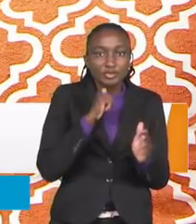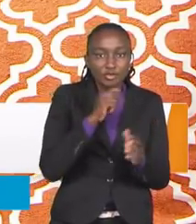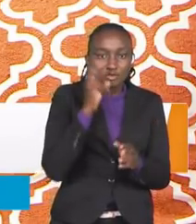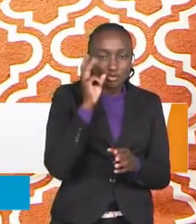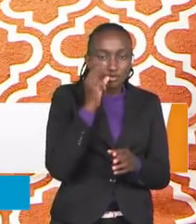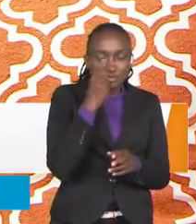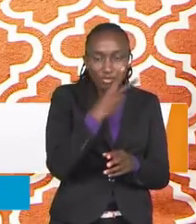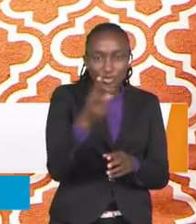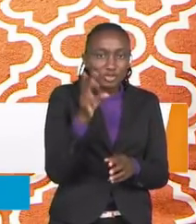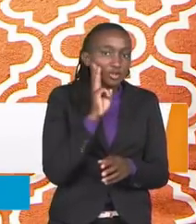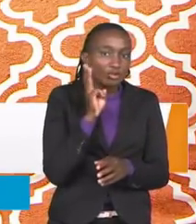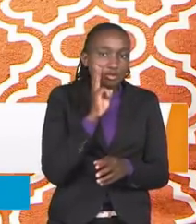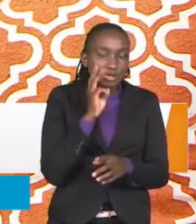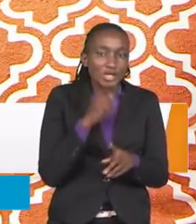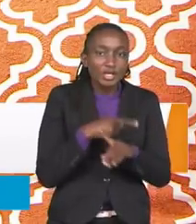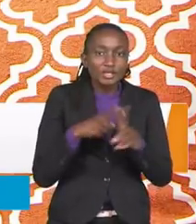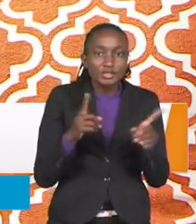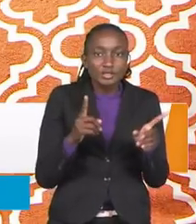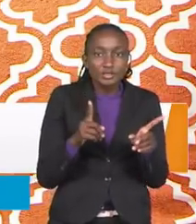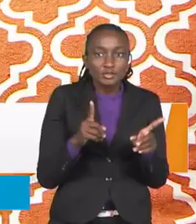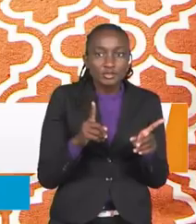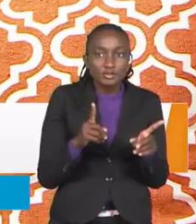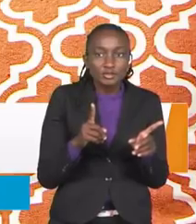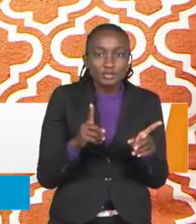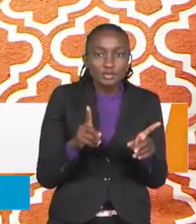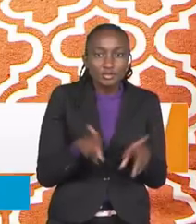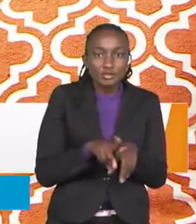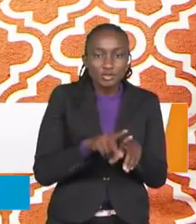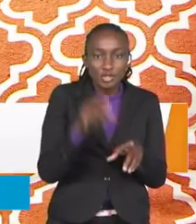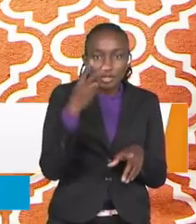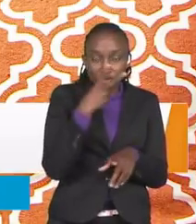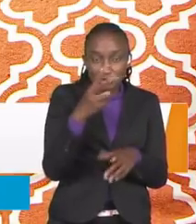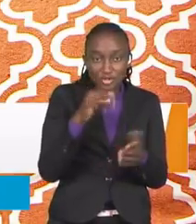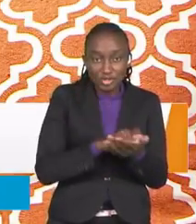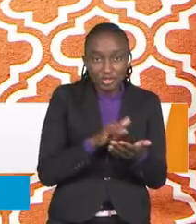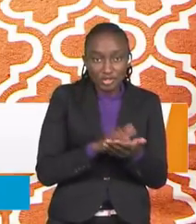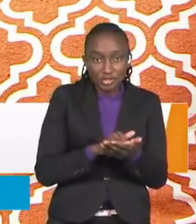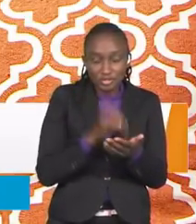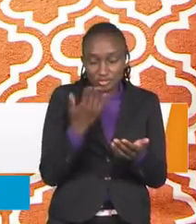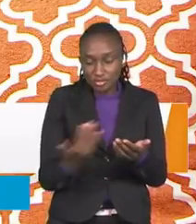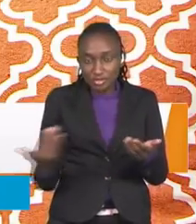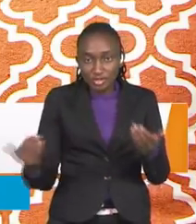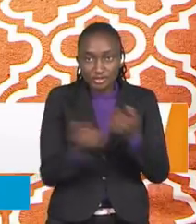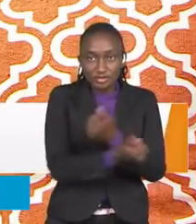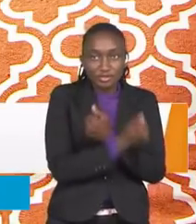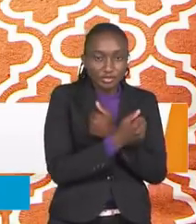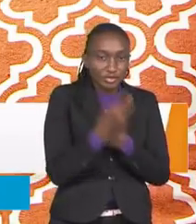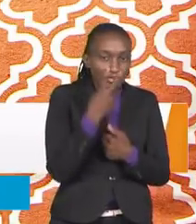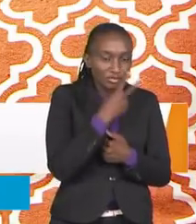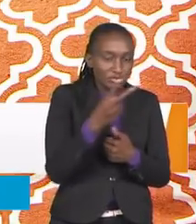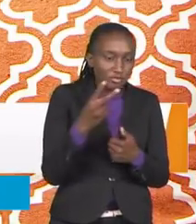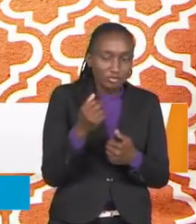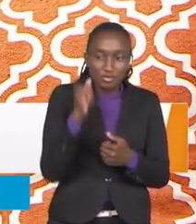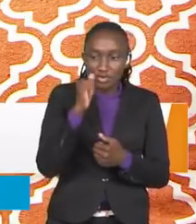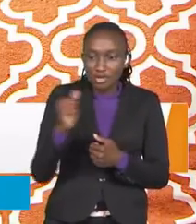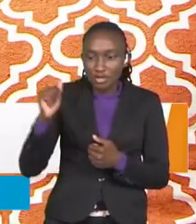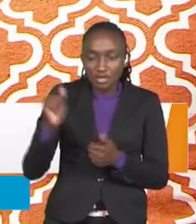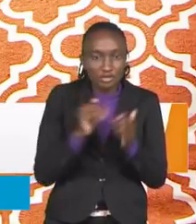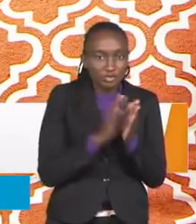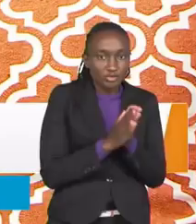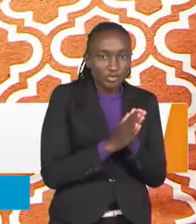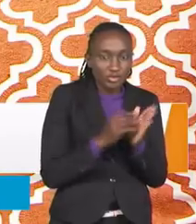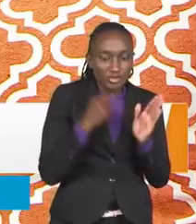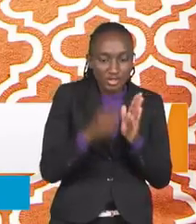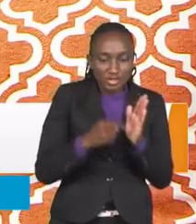water, but we're also looking at that child's protection. And so we started to look around with the engineers on